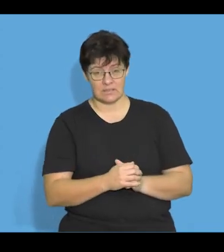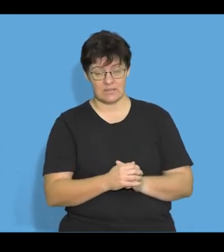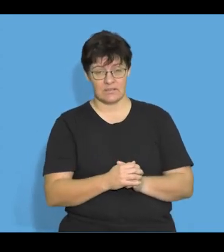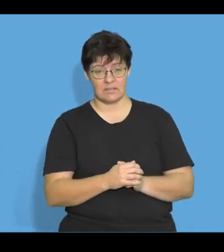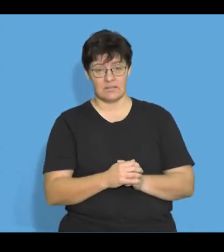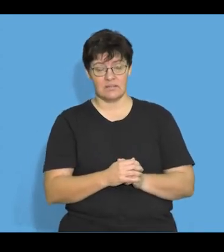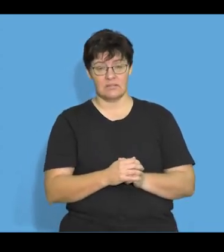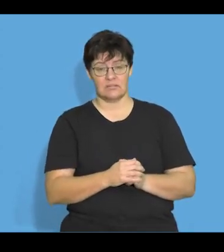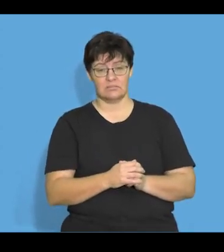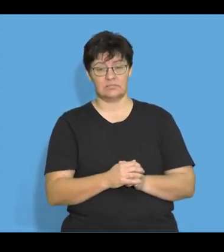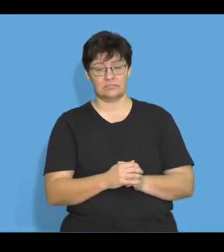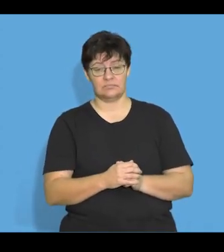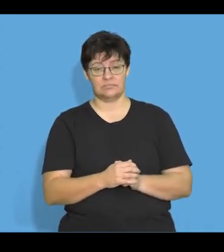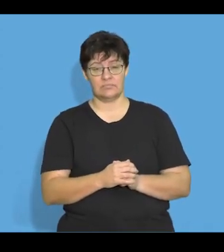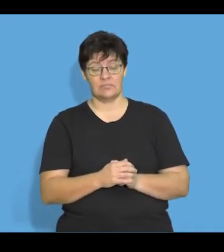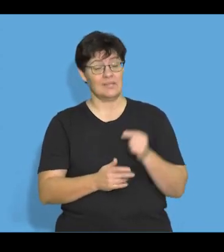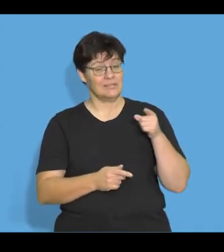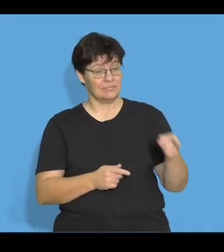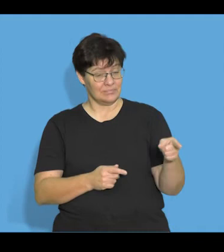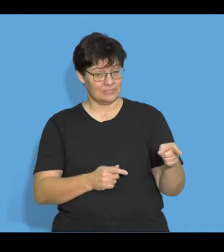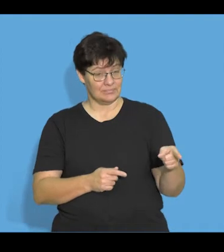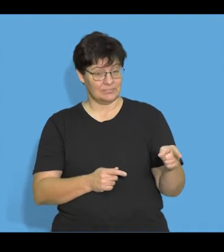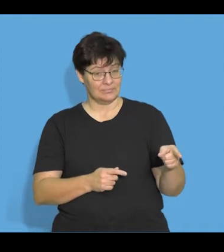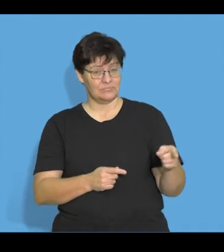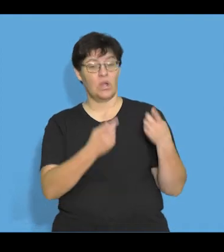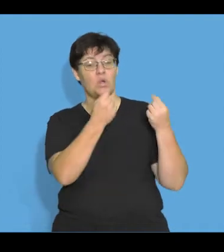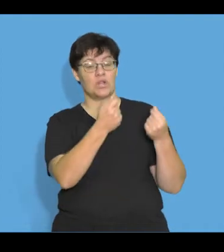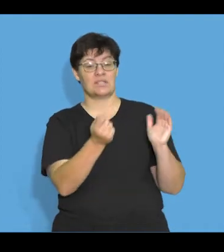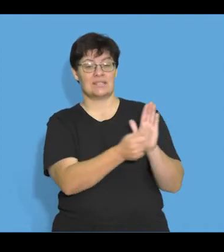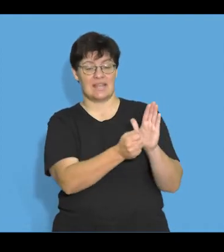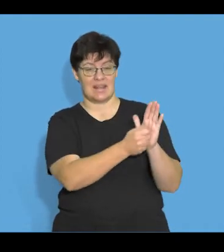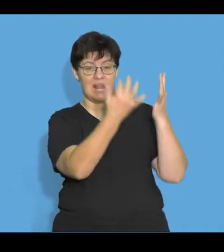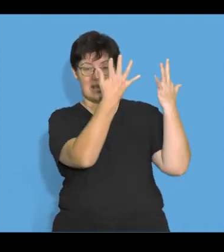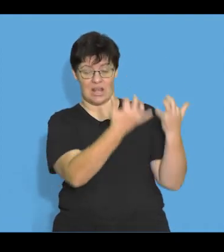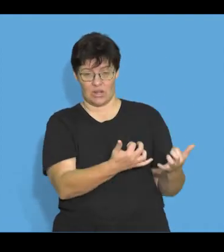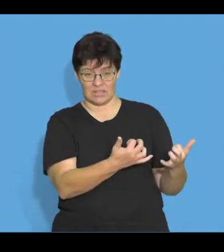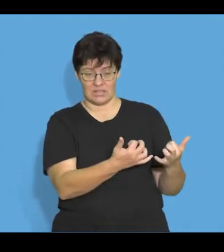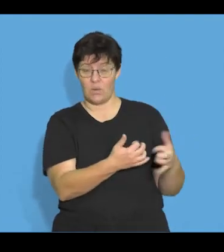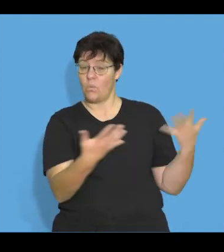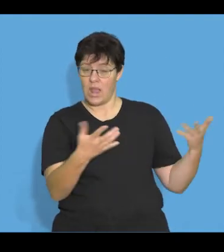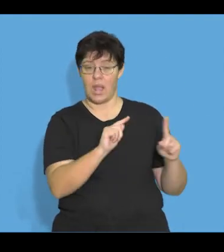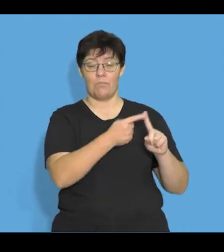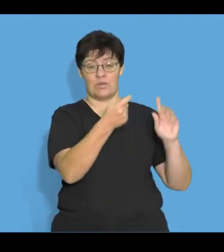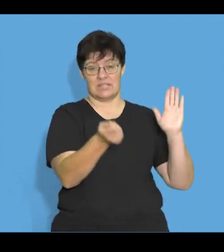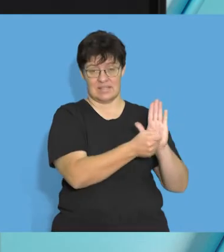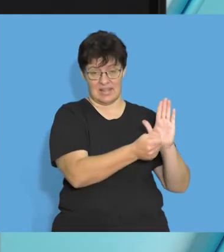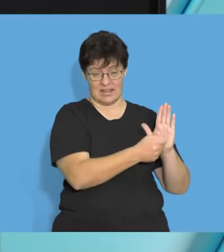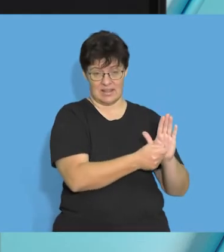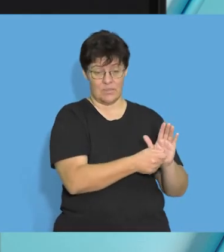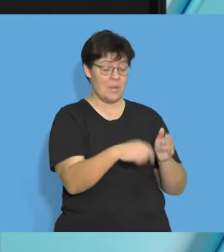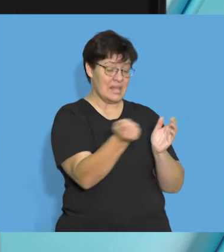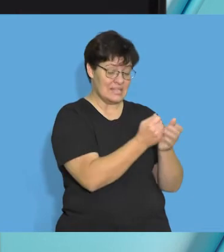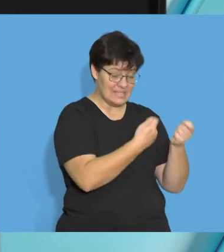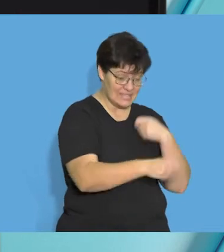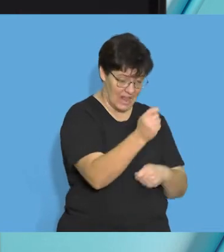In your perpetual stock system, cost of sales is calculated at the point of sale. It means when you sell goods, you record